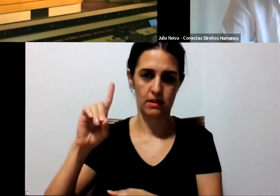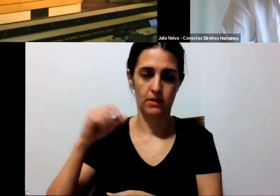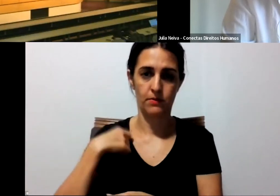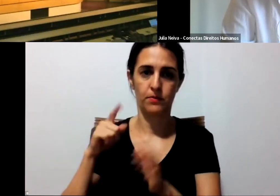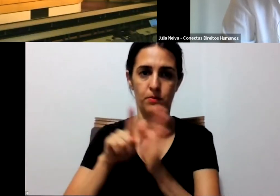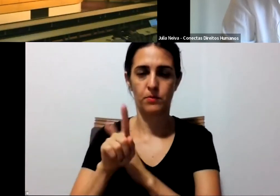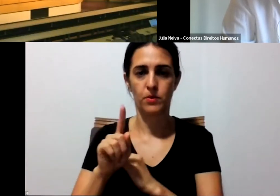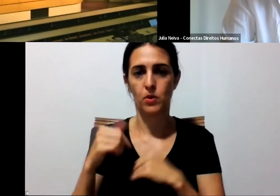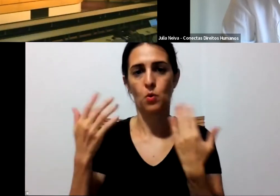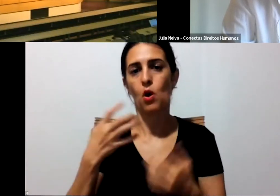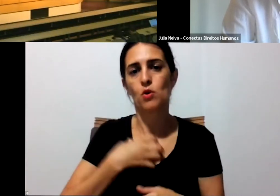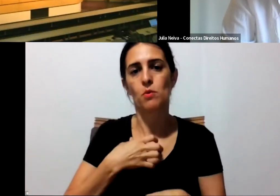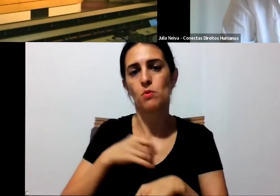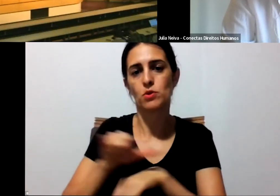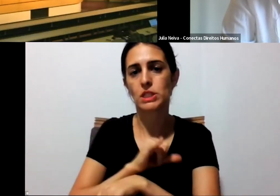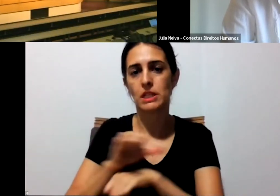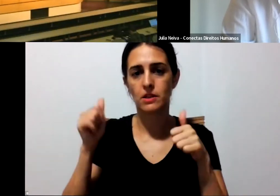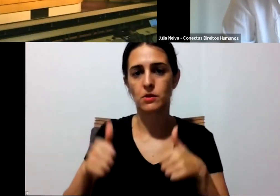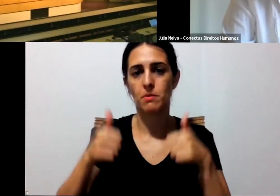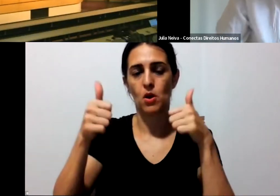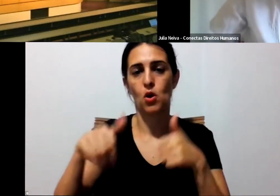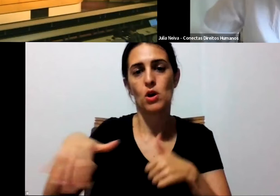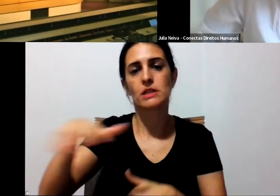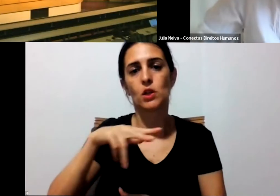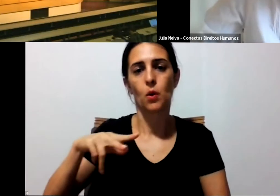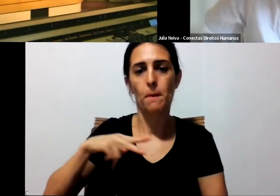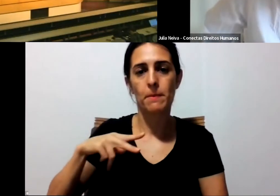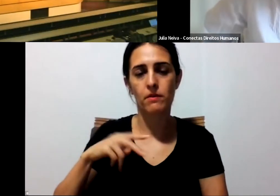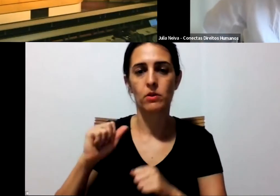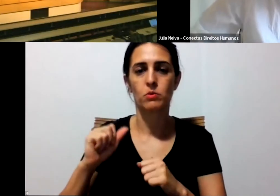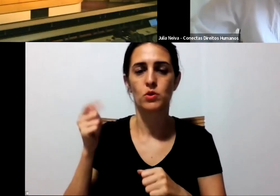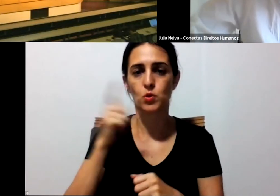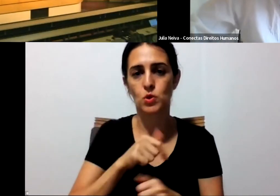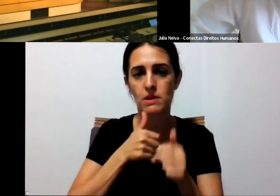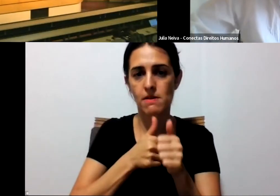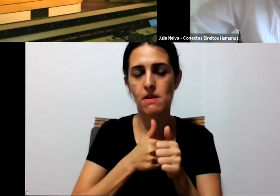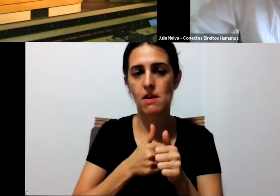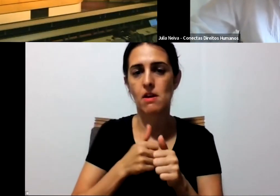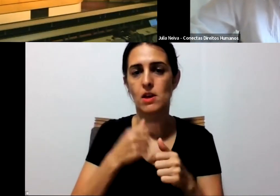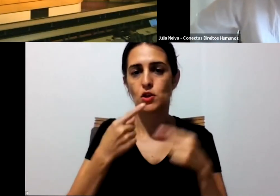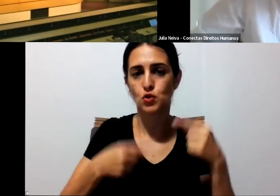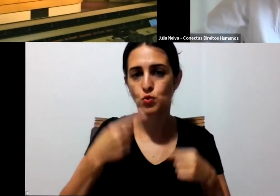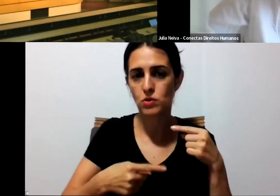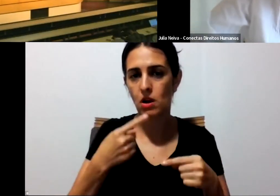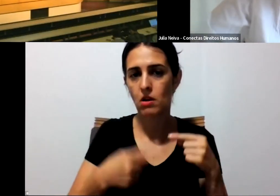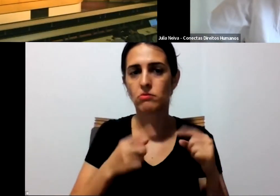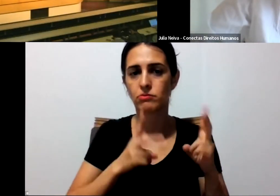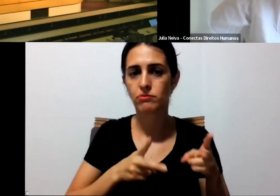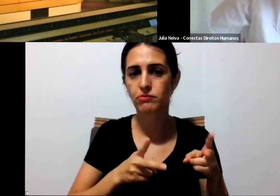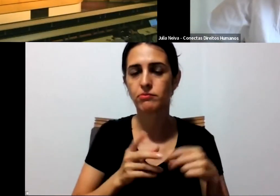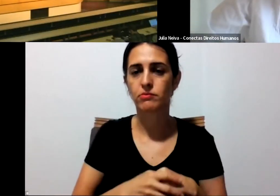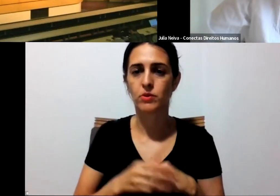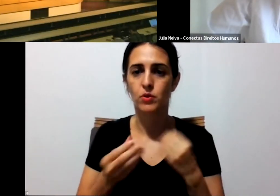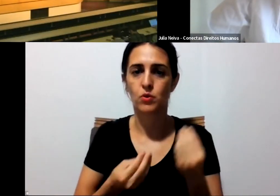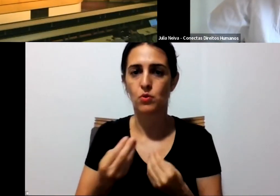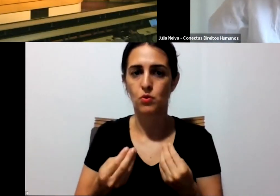find it more difficult to follow for this to achieve the completion of this process, I would say